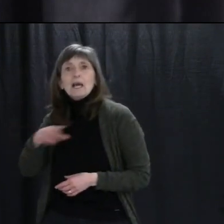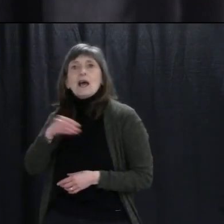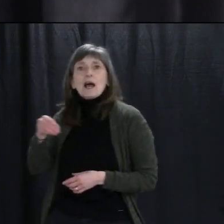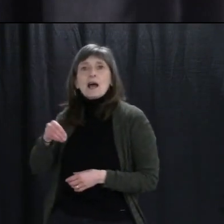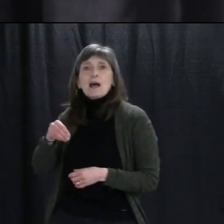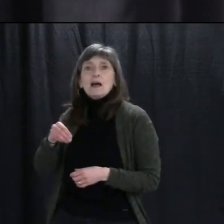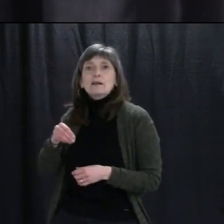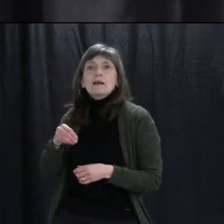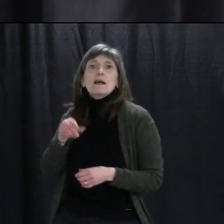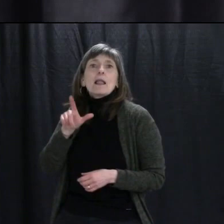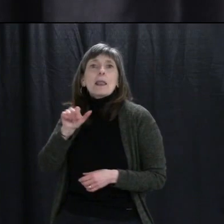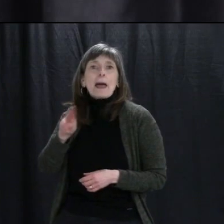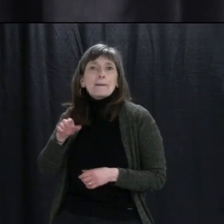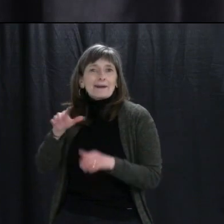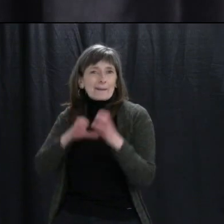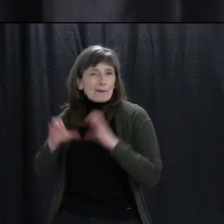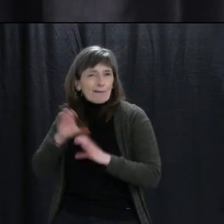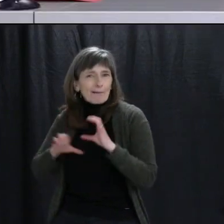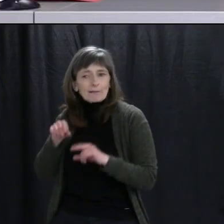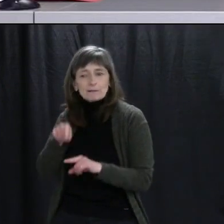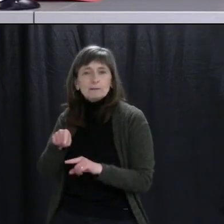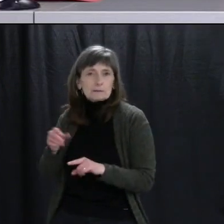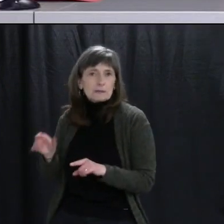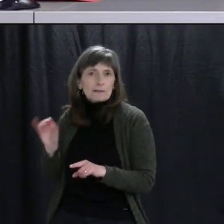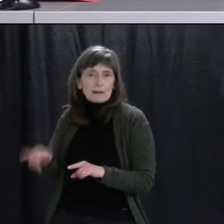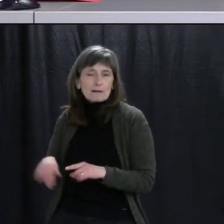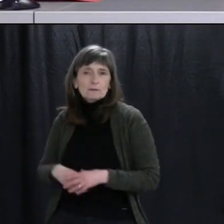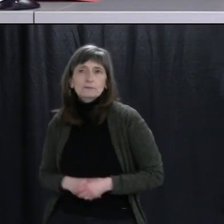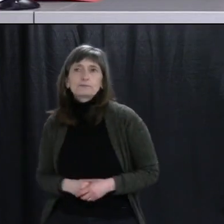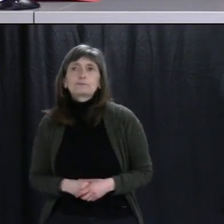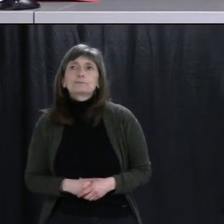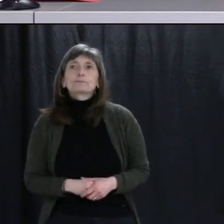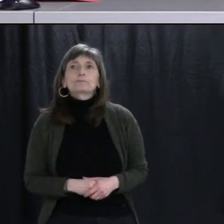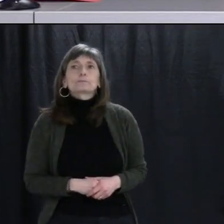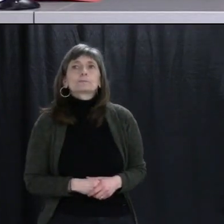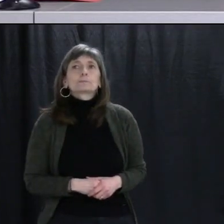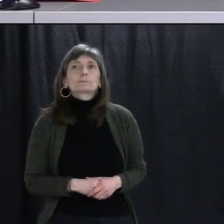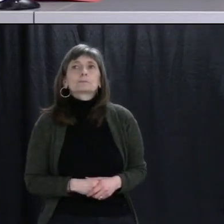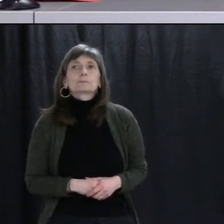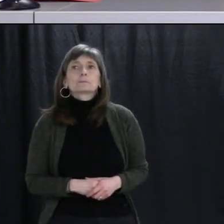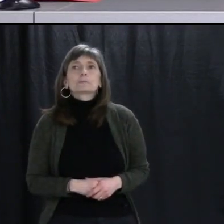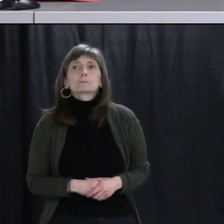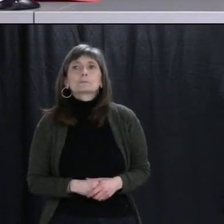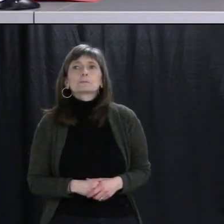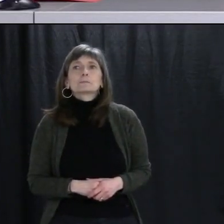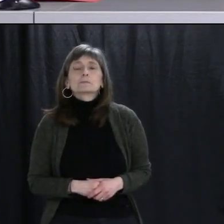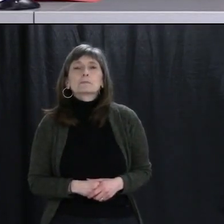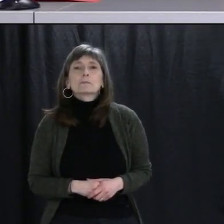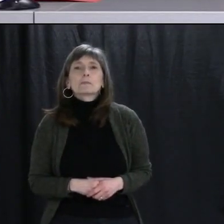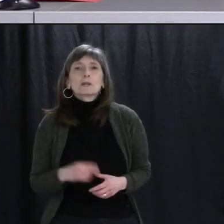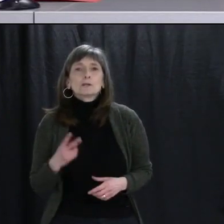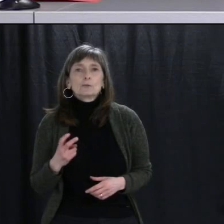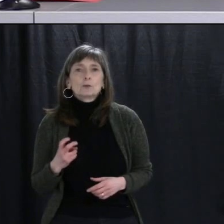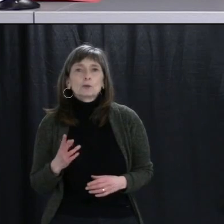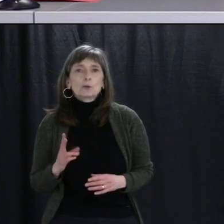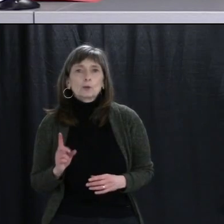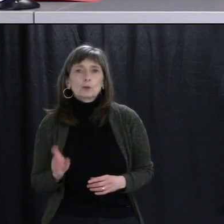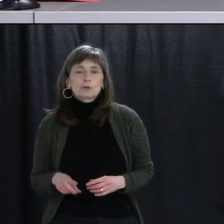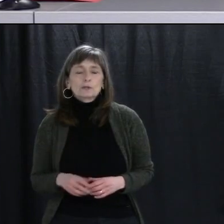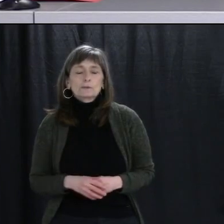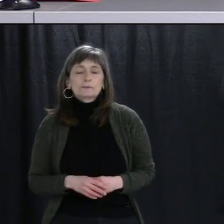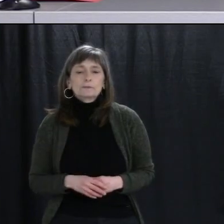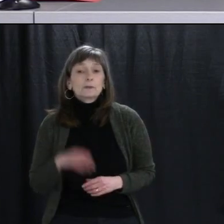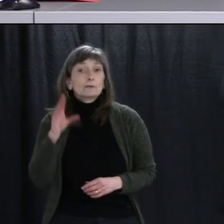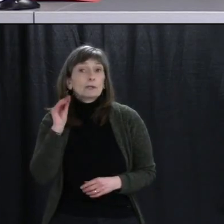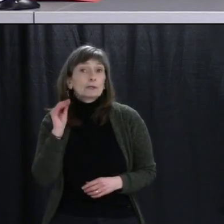the laboratory. We have time for 2 more questions. Thank you. The next question is from Patrick Butler from